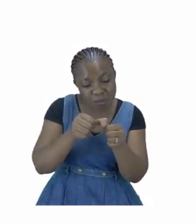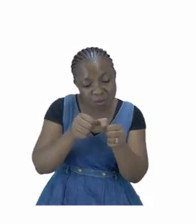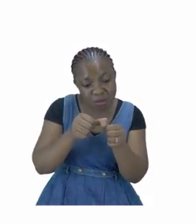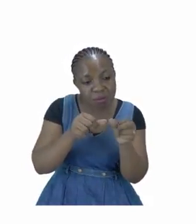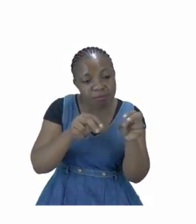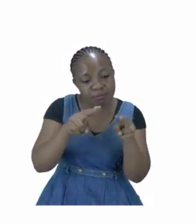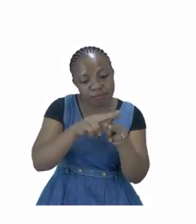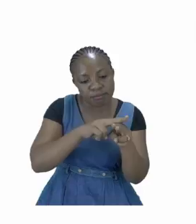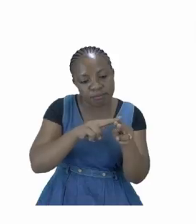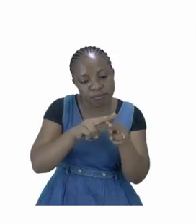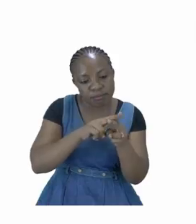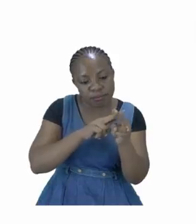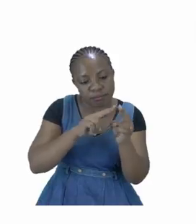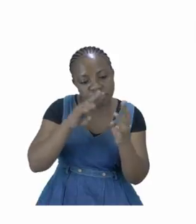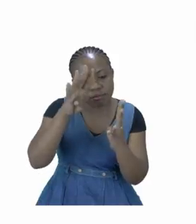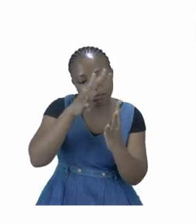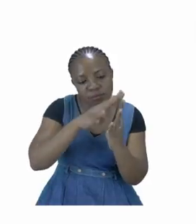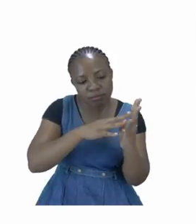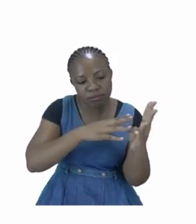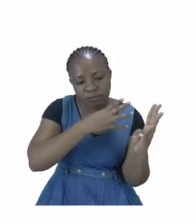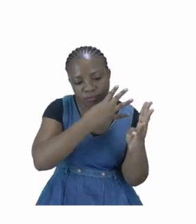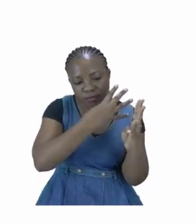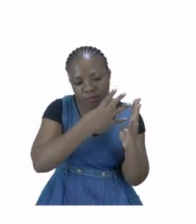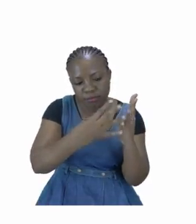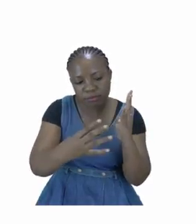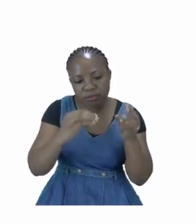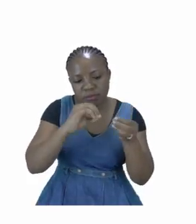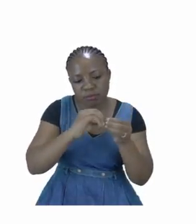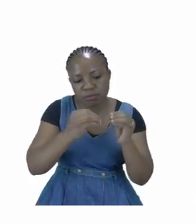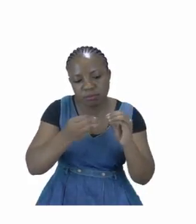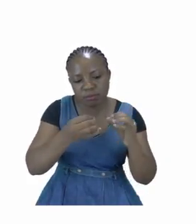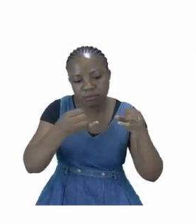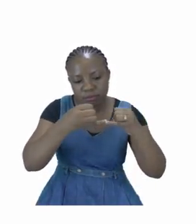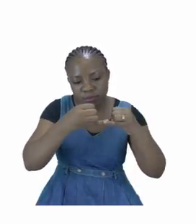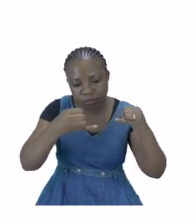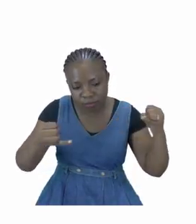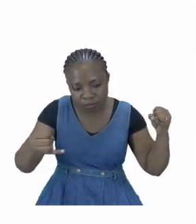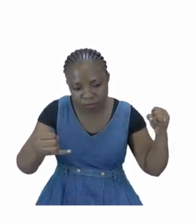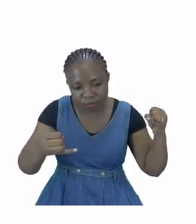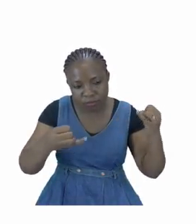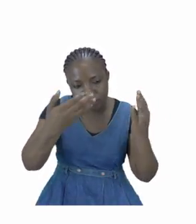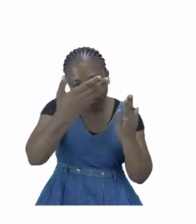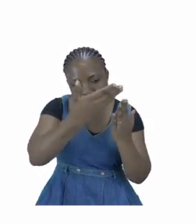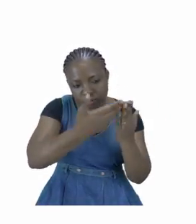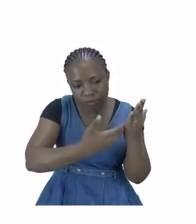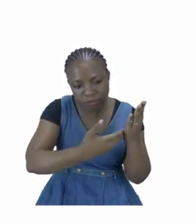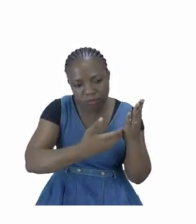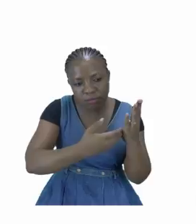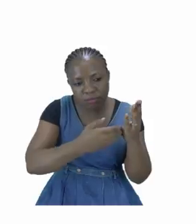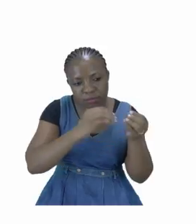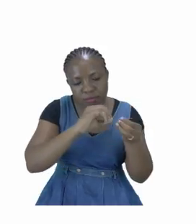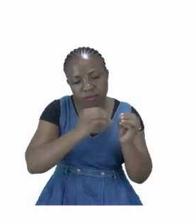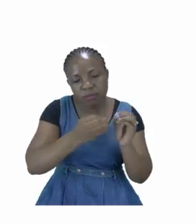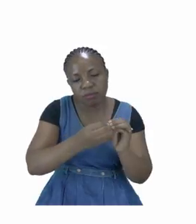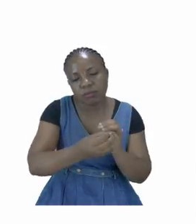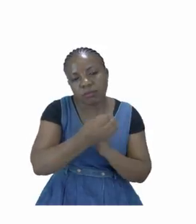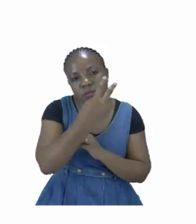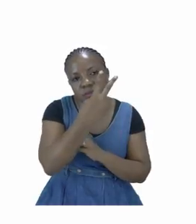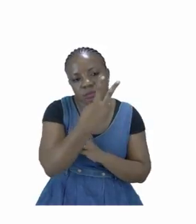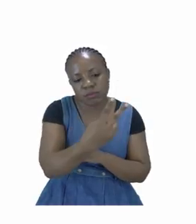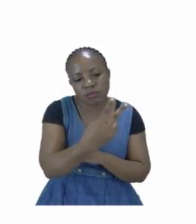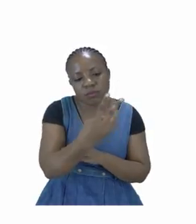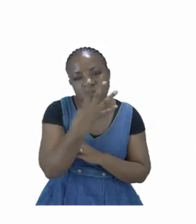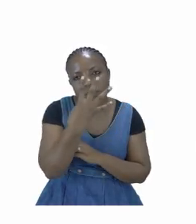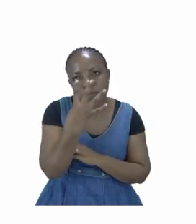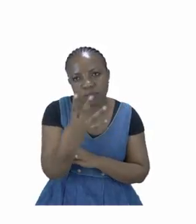line and your number grid on page 24 if you get very stuck. But you can finish and complete